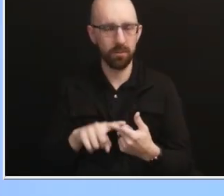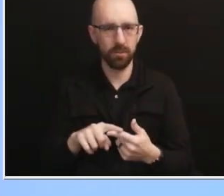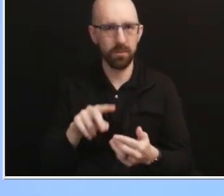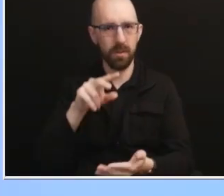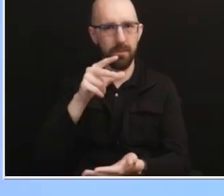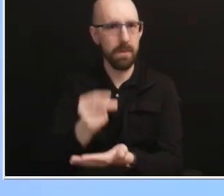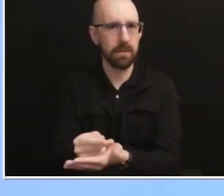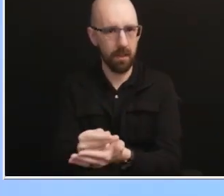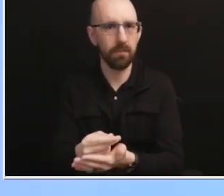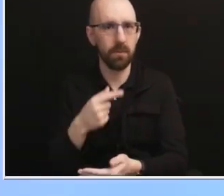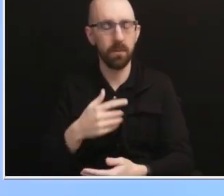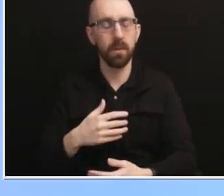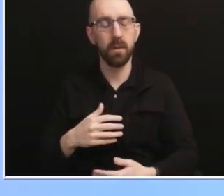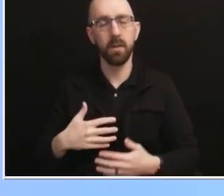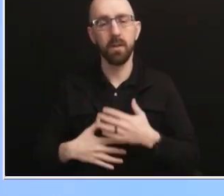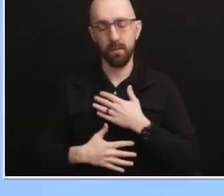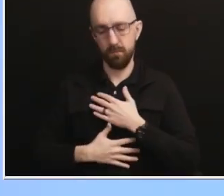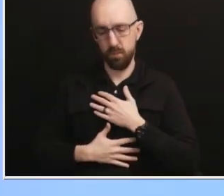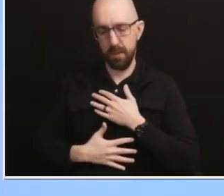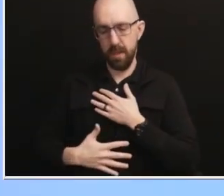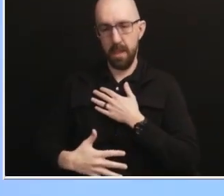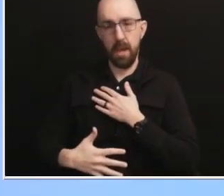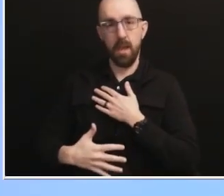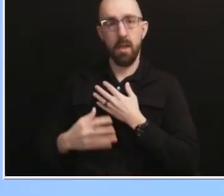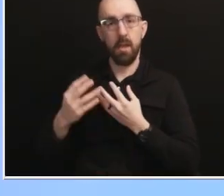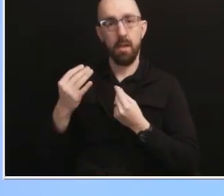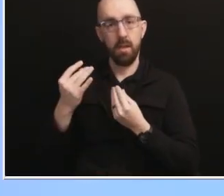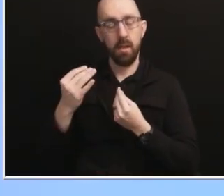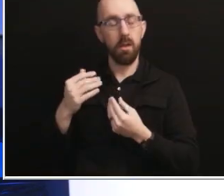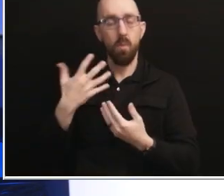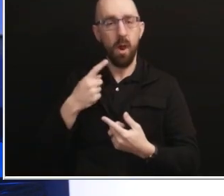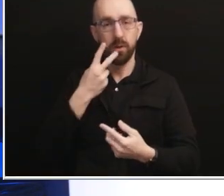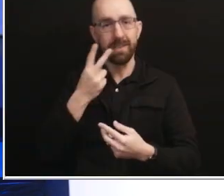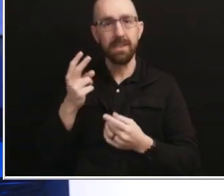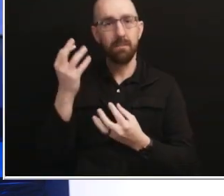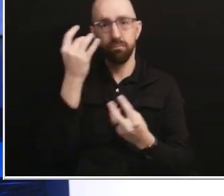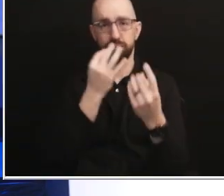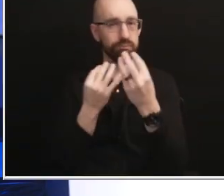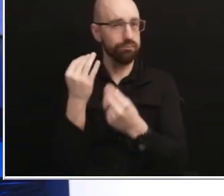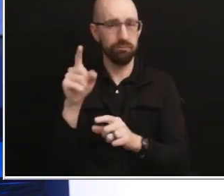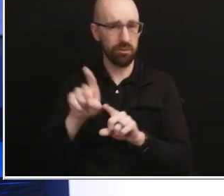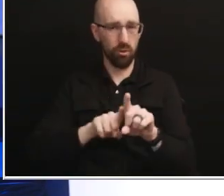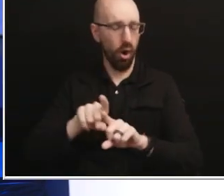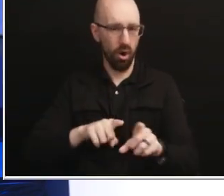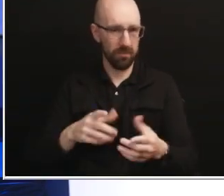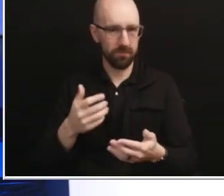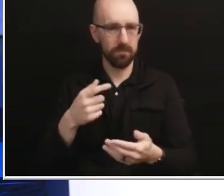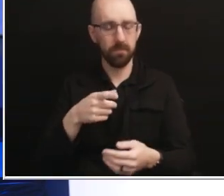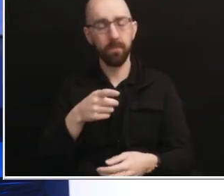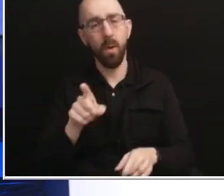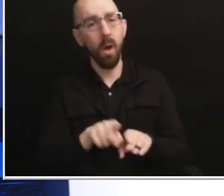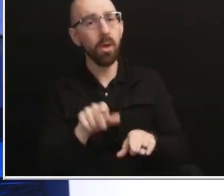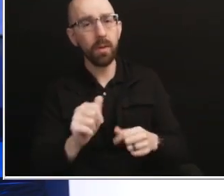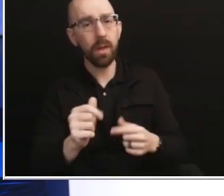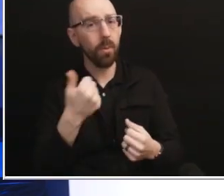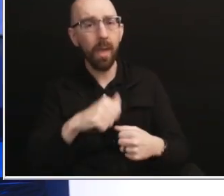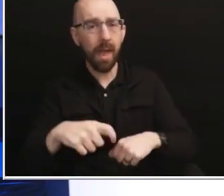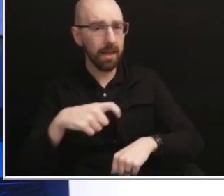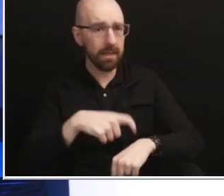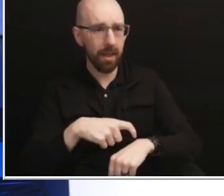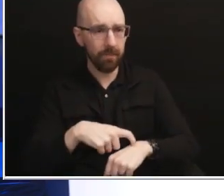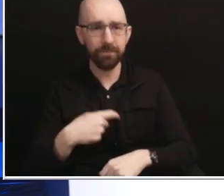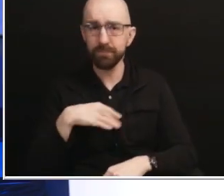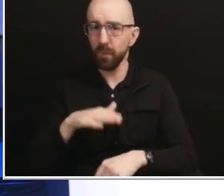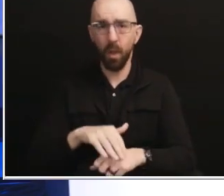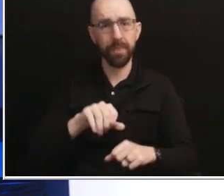breath, and you start to see stars. Okay. So, And this is something you could do in the middle of the day, something when you're laying down at night. I did it on the drive here this